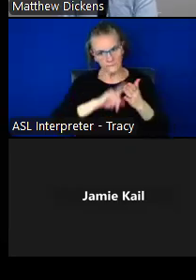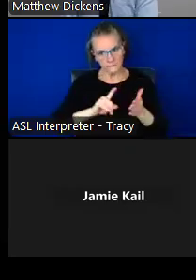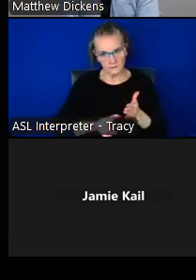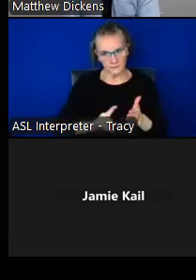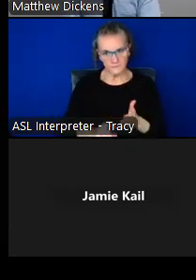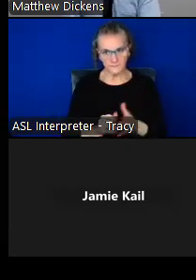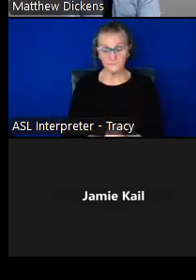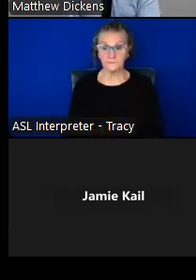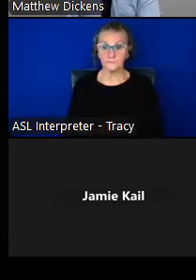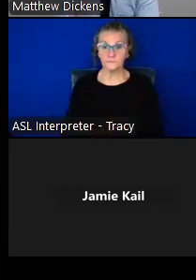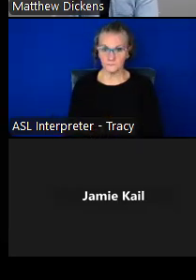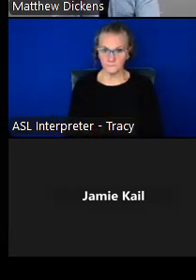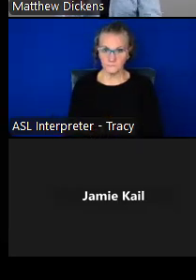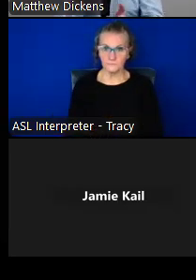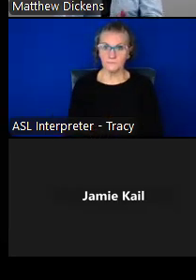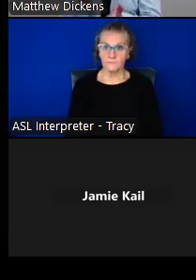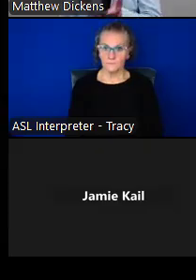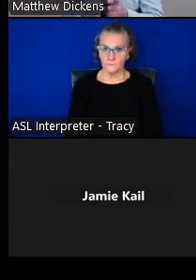investigation.